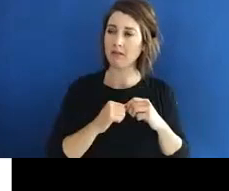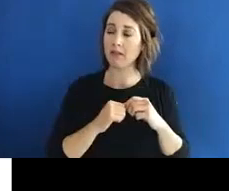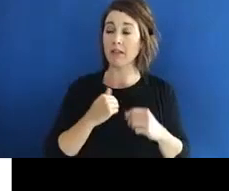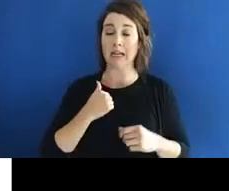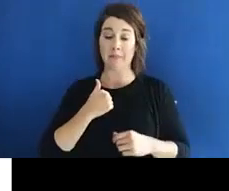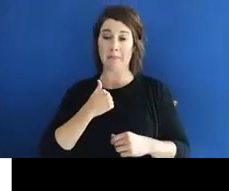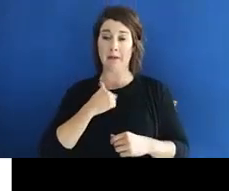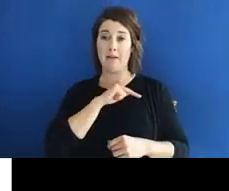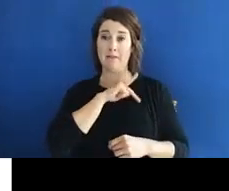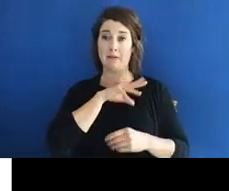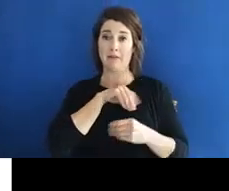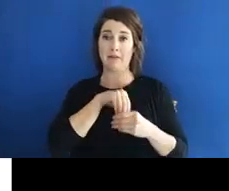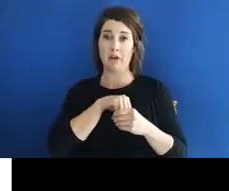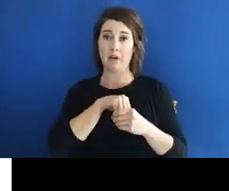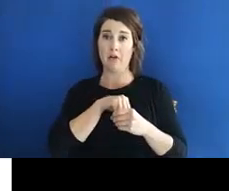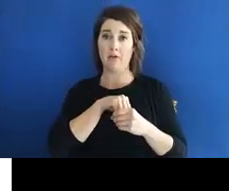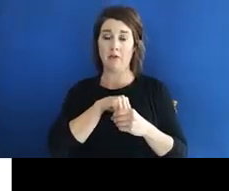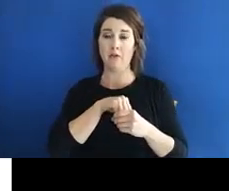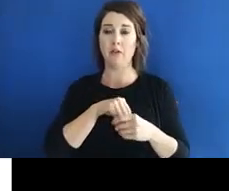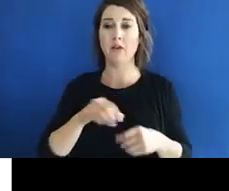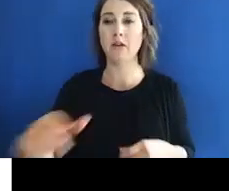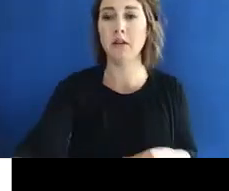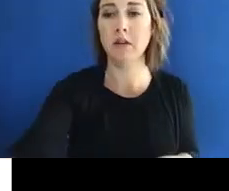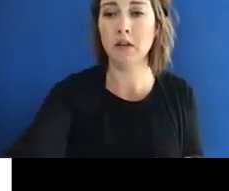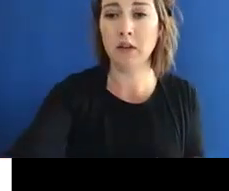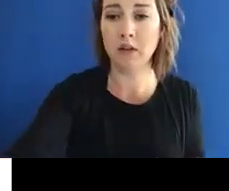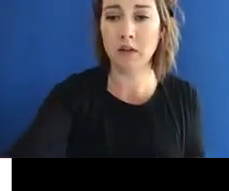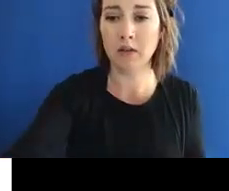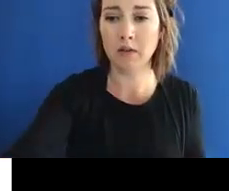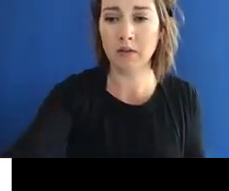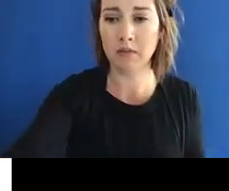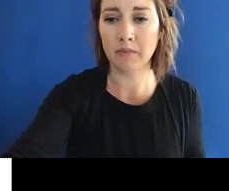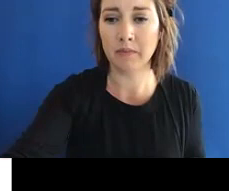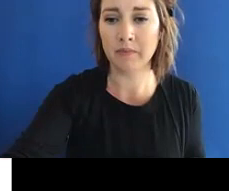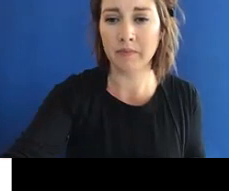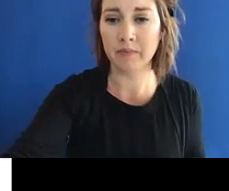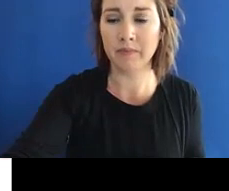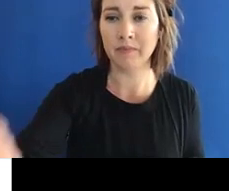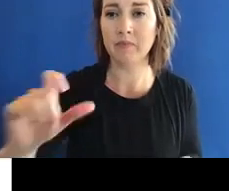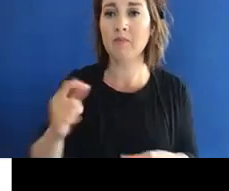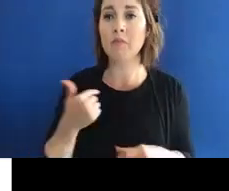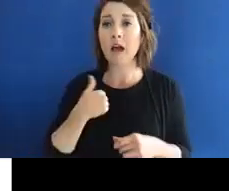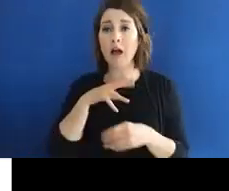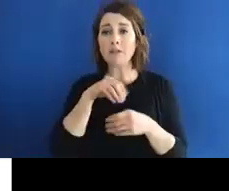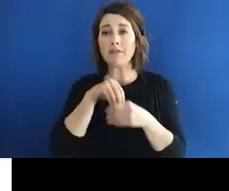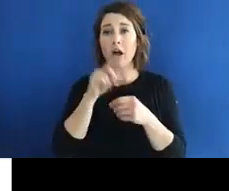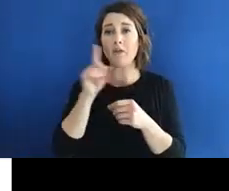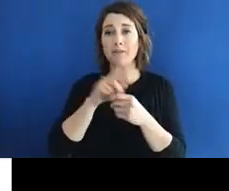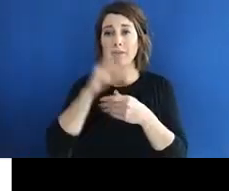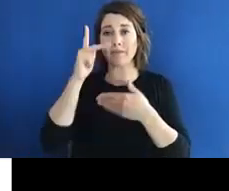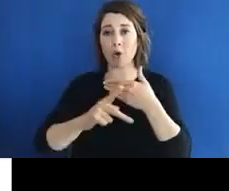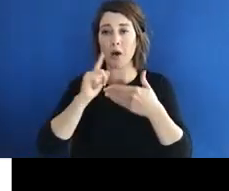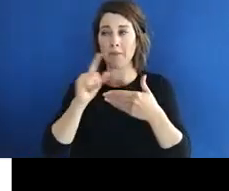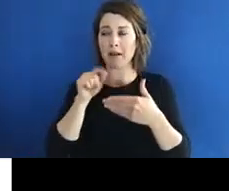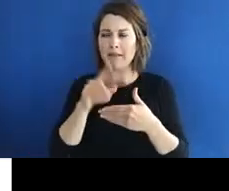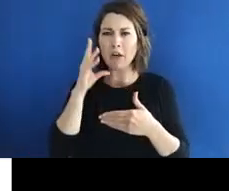involved with the Career Pathway Advancement Project in Nebraska before I left. And I think they're experiencing some success in helping people and